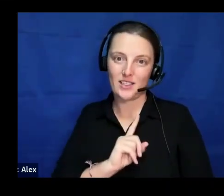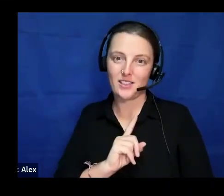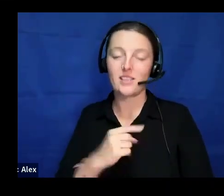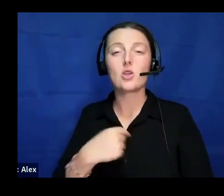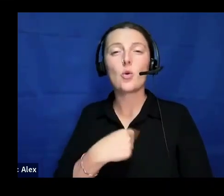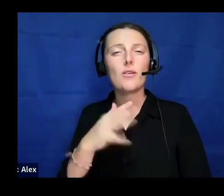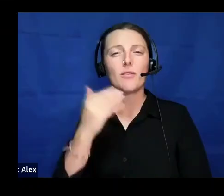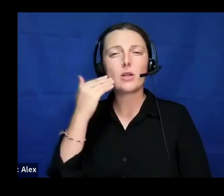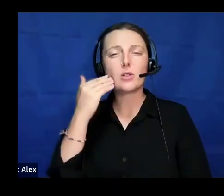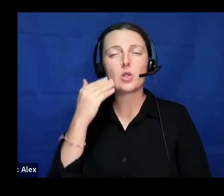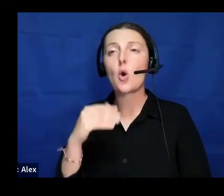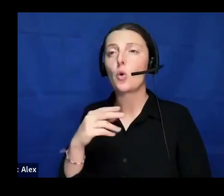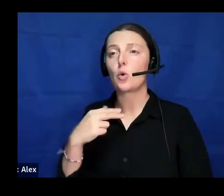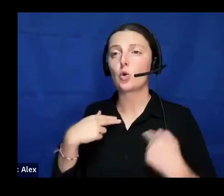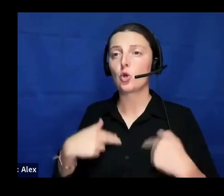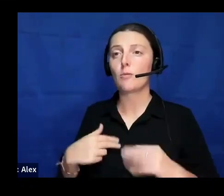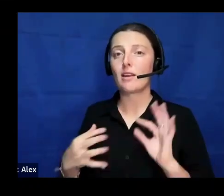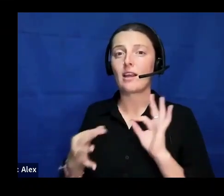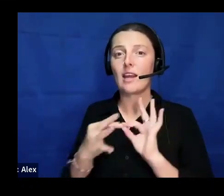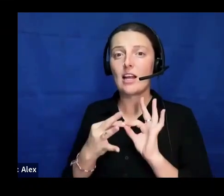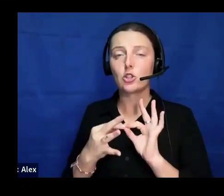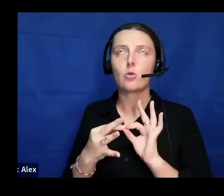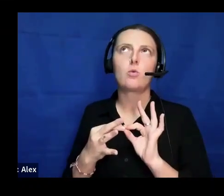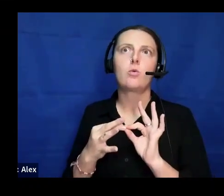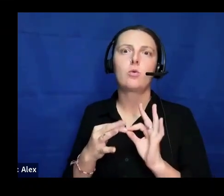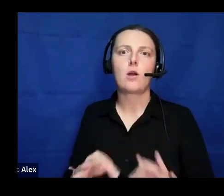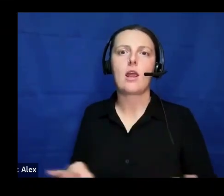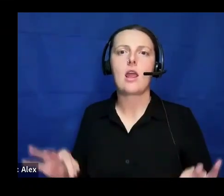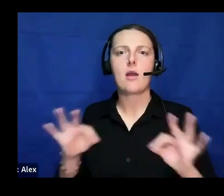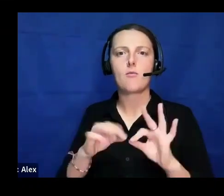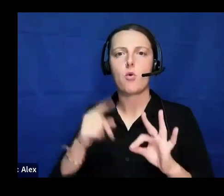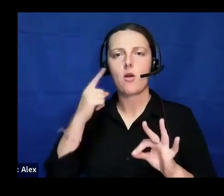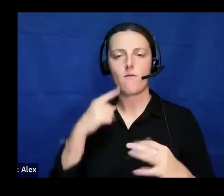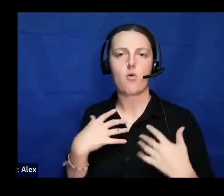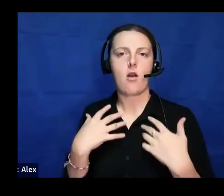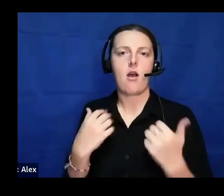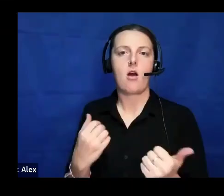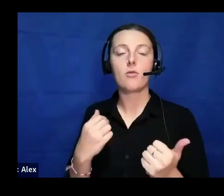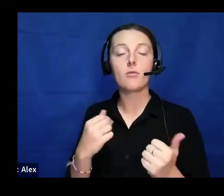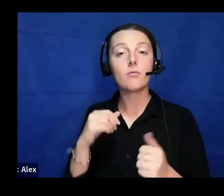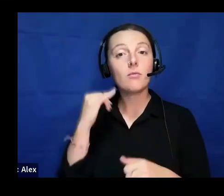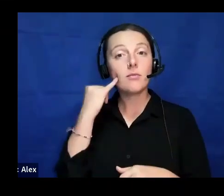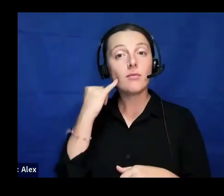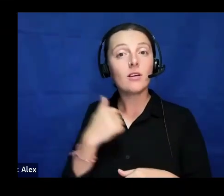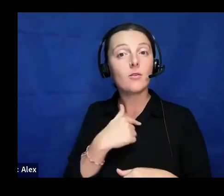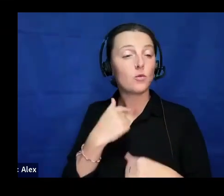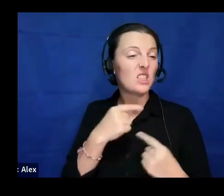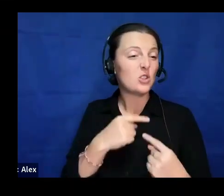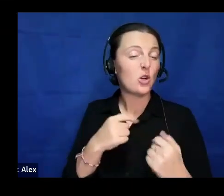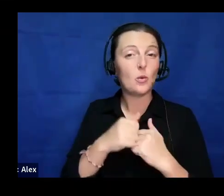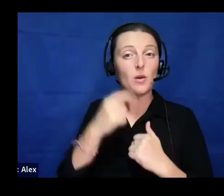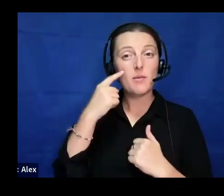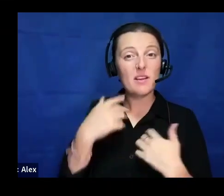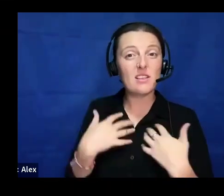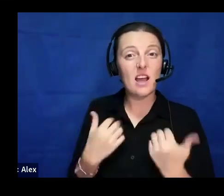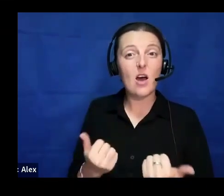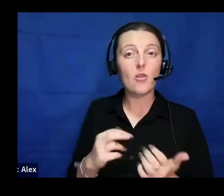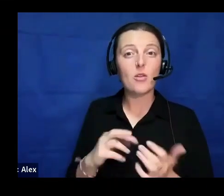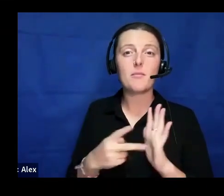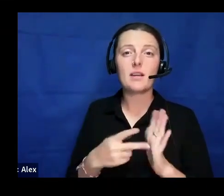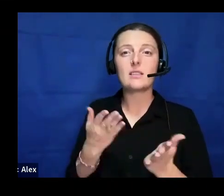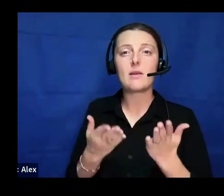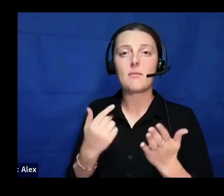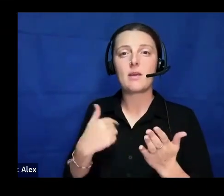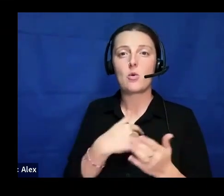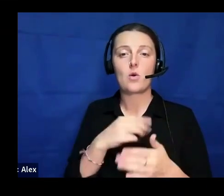our well-being. And if, we are struggling with our mental health, we might tend to self-isolate or withdraw from others, right?